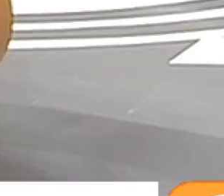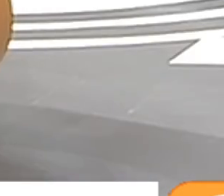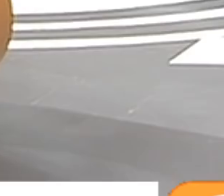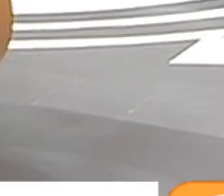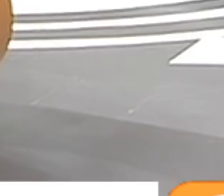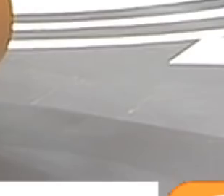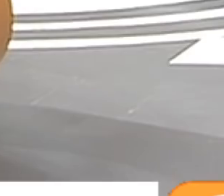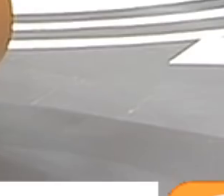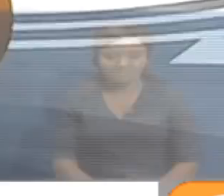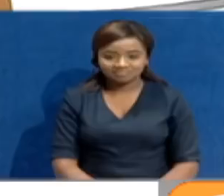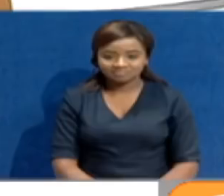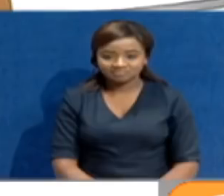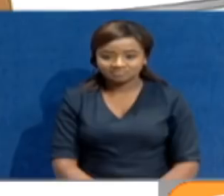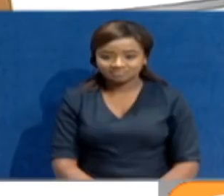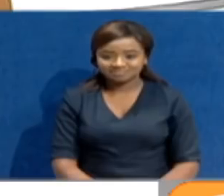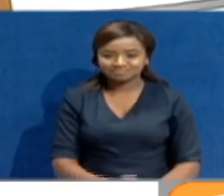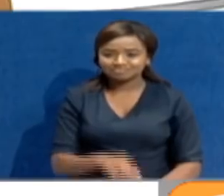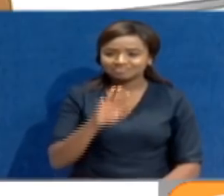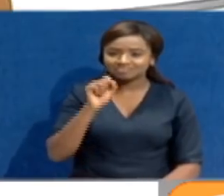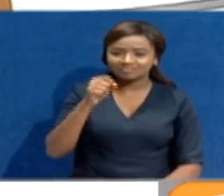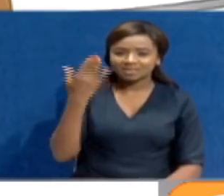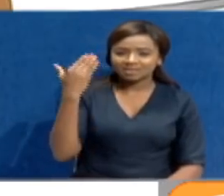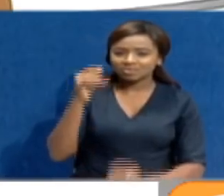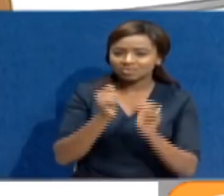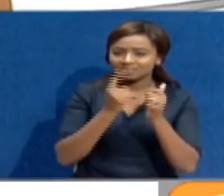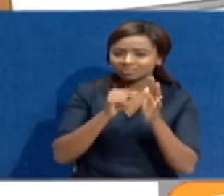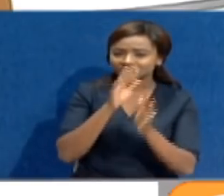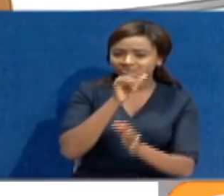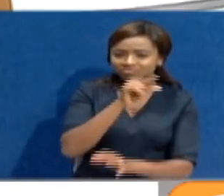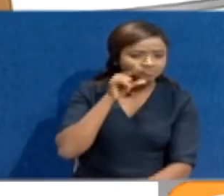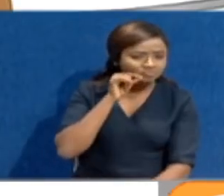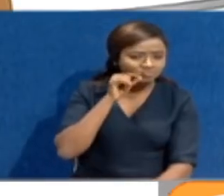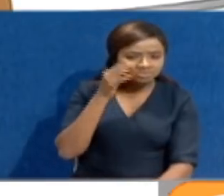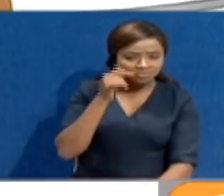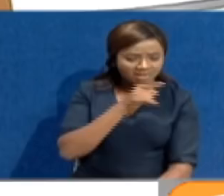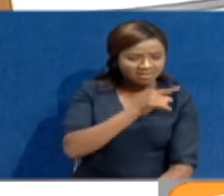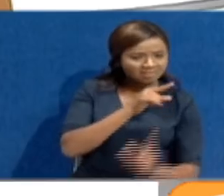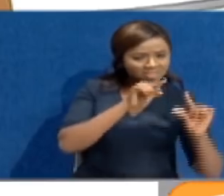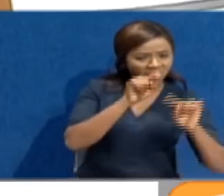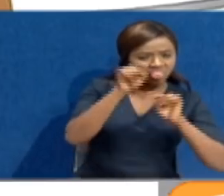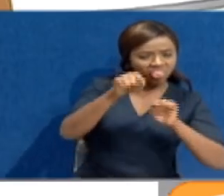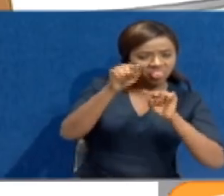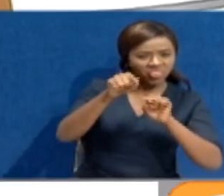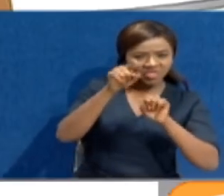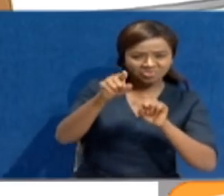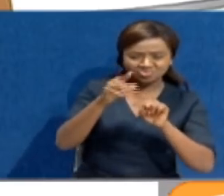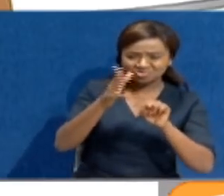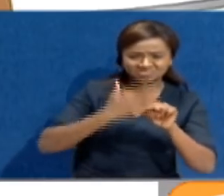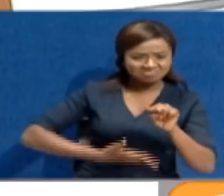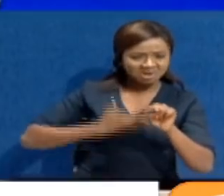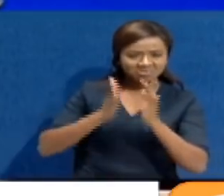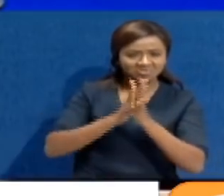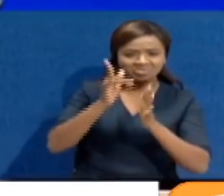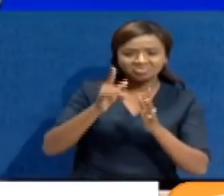Utadu? Go ahead. What was happening then? Because today the camaraderie looked very strong, but then he was very angry with